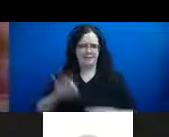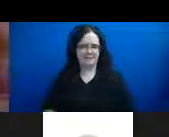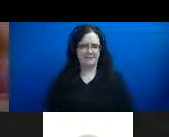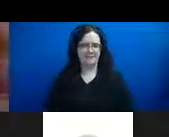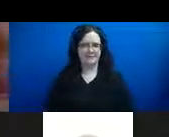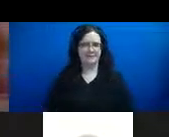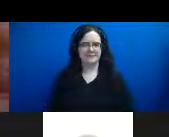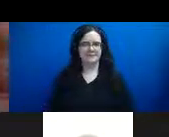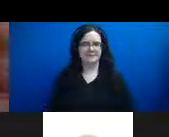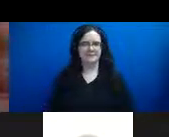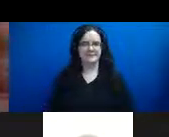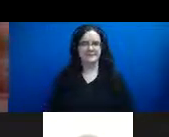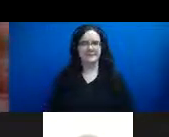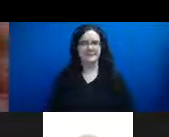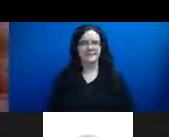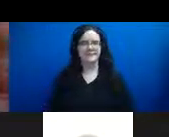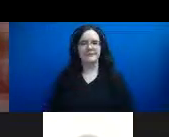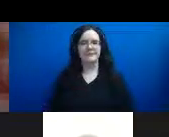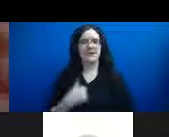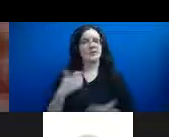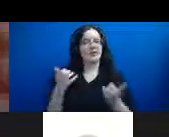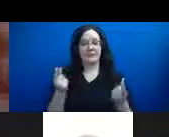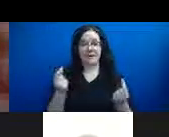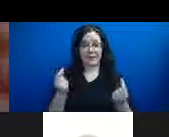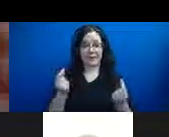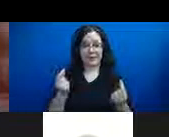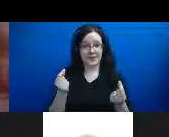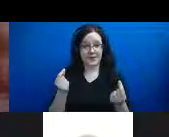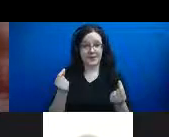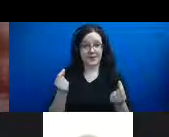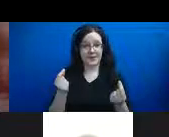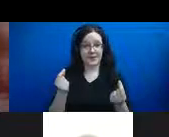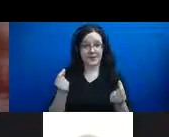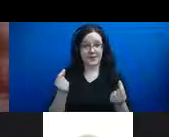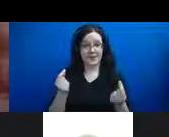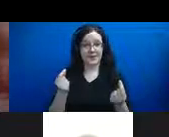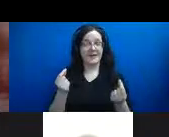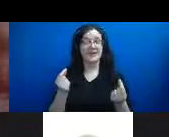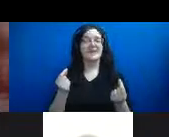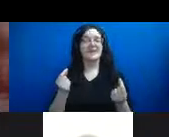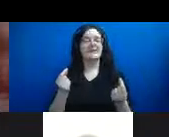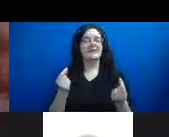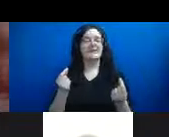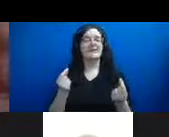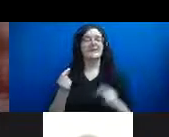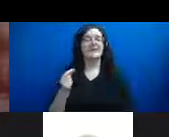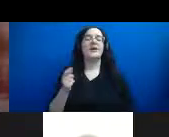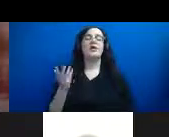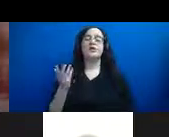And so what I'd like to do, instead of focus on all the pieces of what's going on